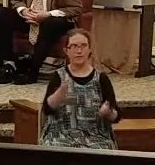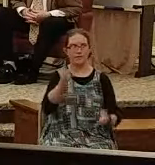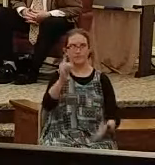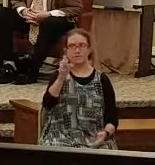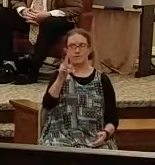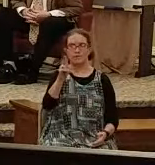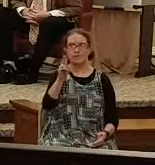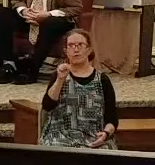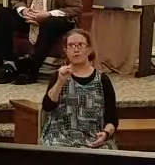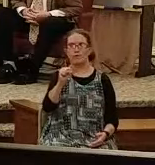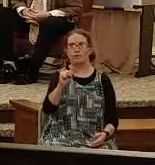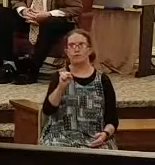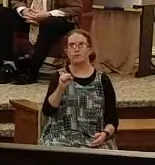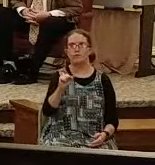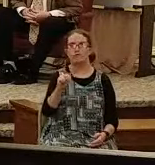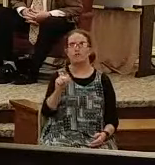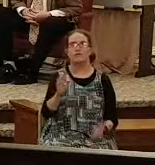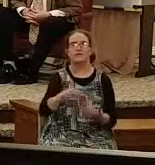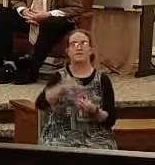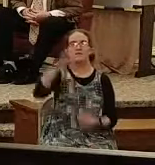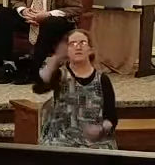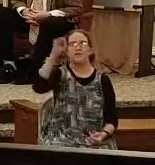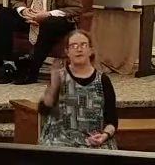deluded spirit. Oh my.